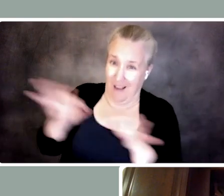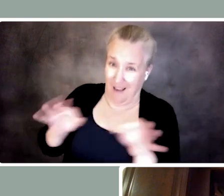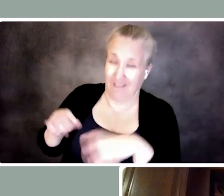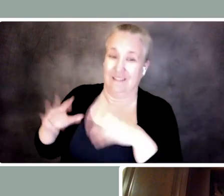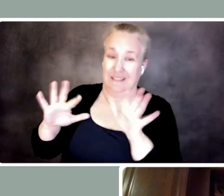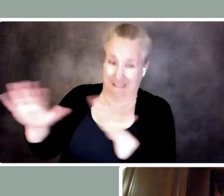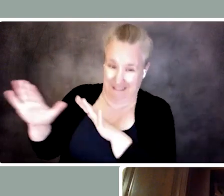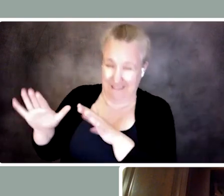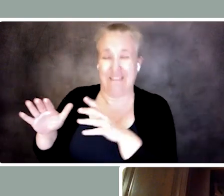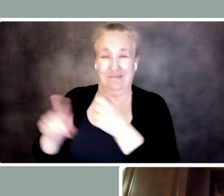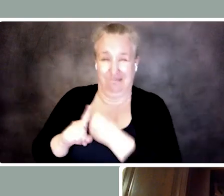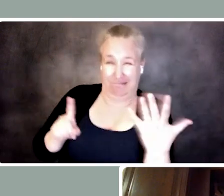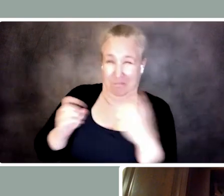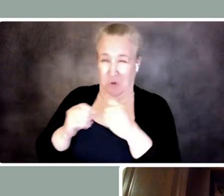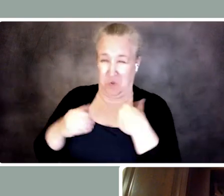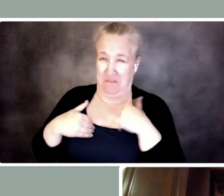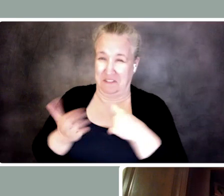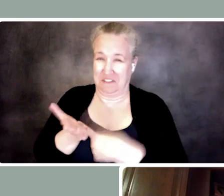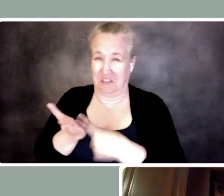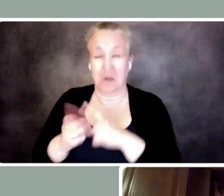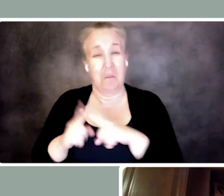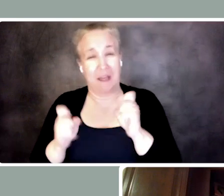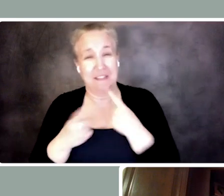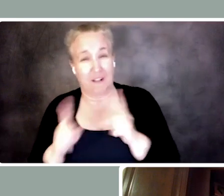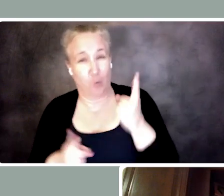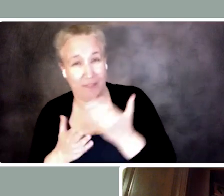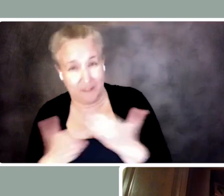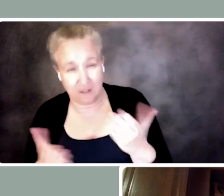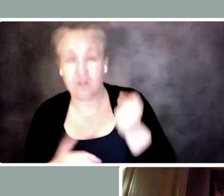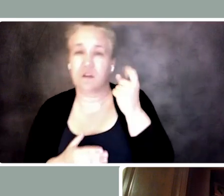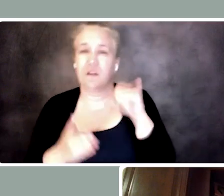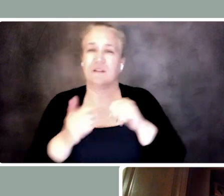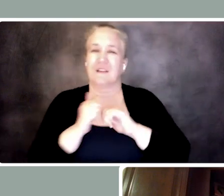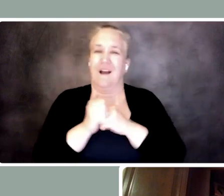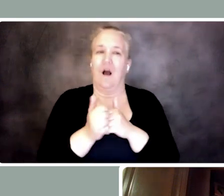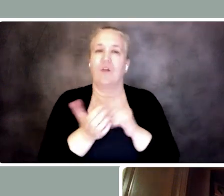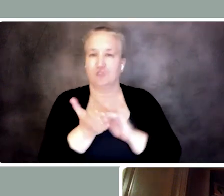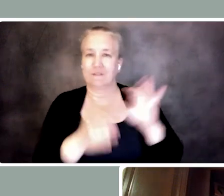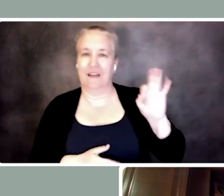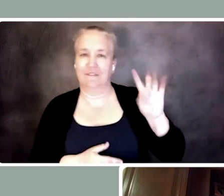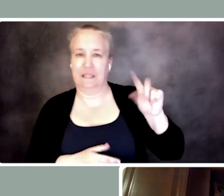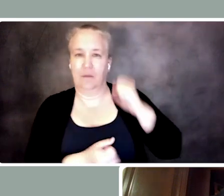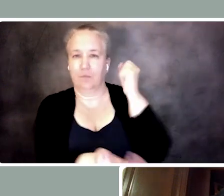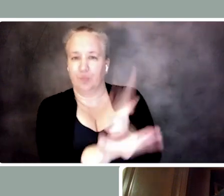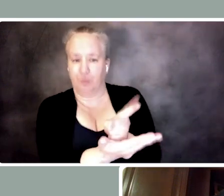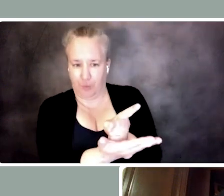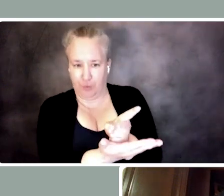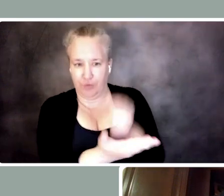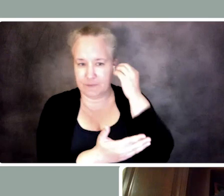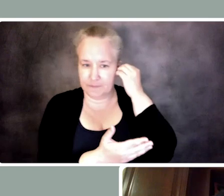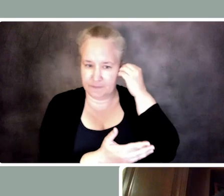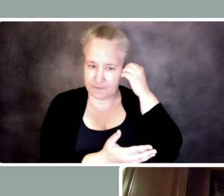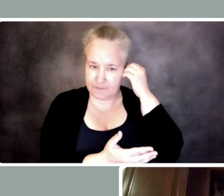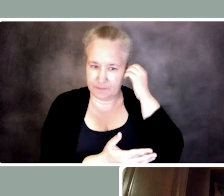to have this discussion. But the one thing I can tell them is this is the way the drug is FDA approved. So Verzenio is twice a day,